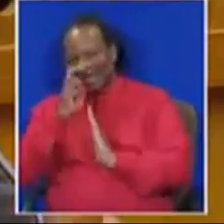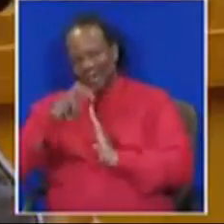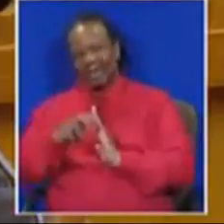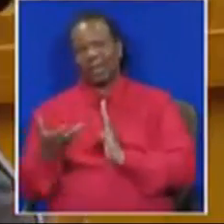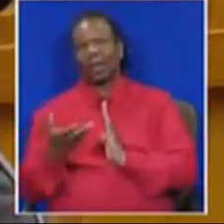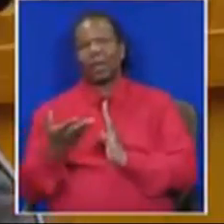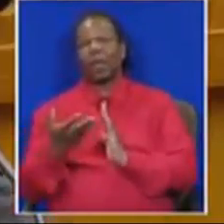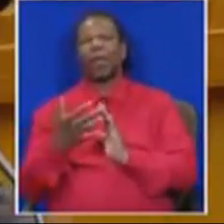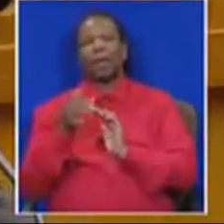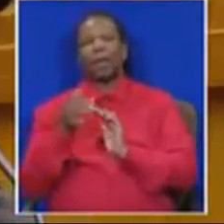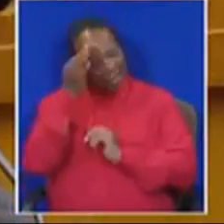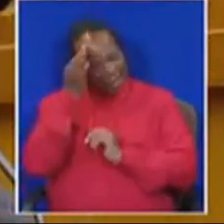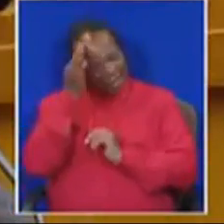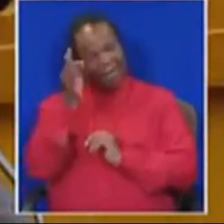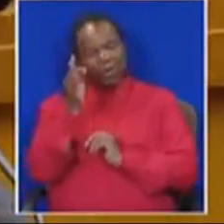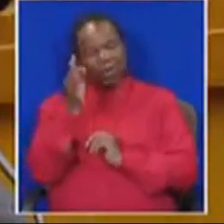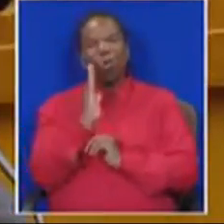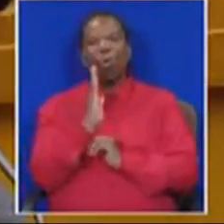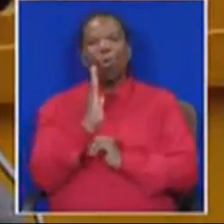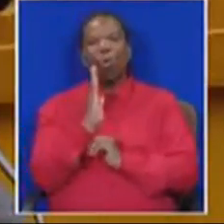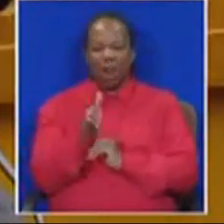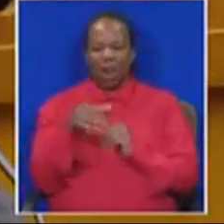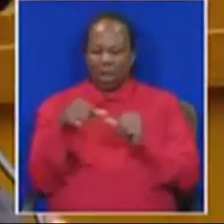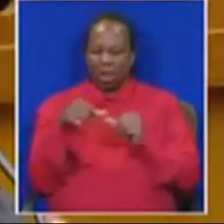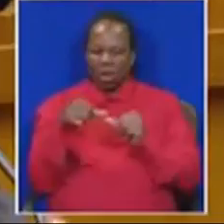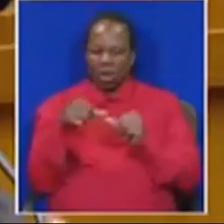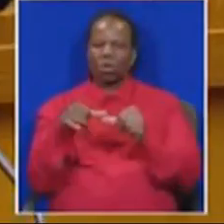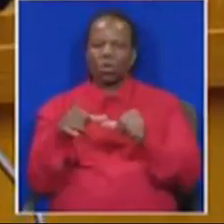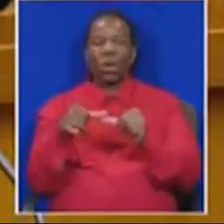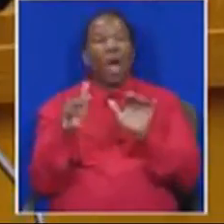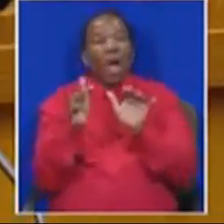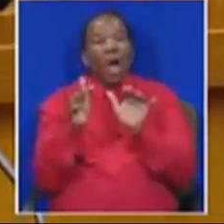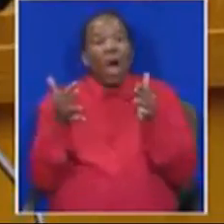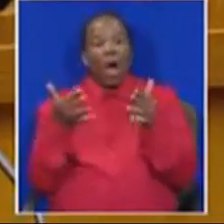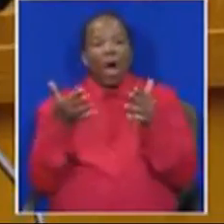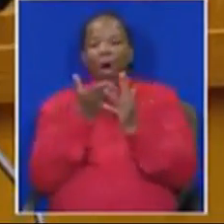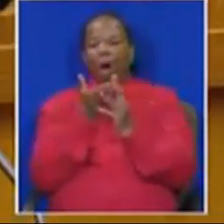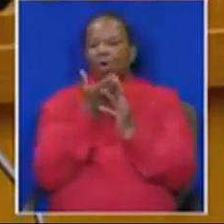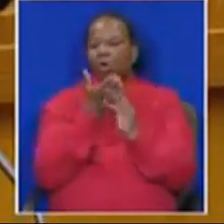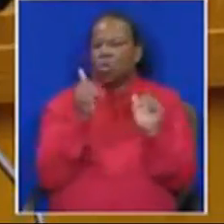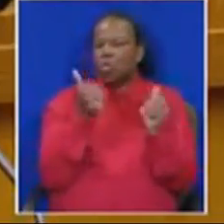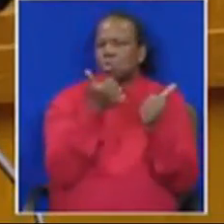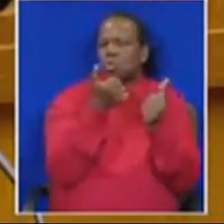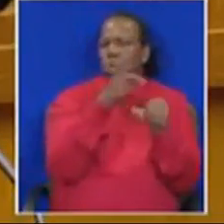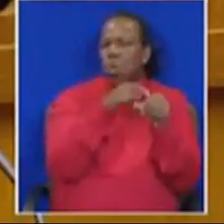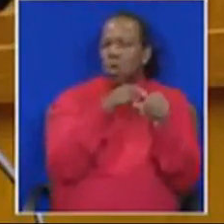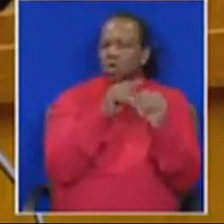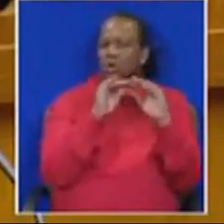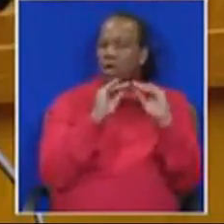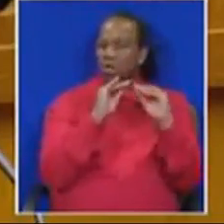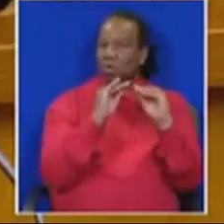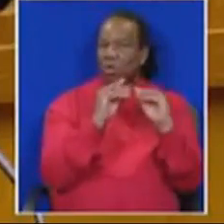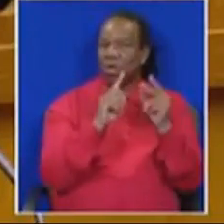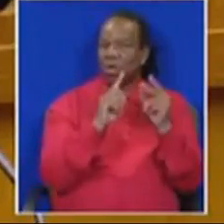Government will continue to invest in expanding access of quality education and improving the outcomes of our